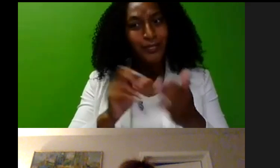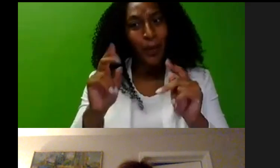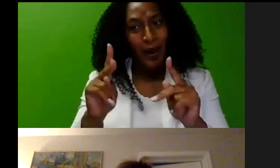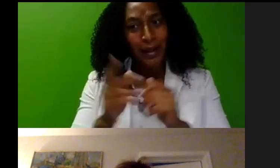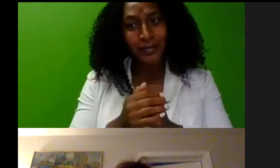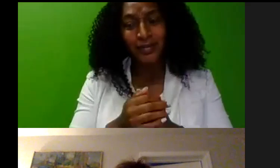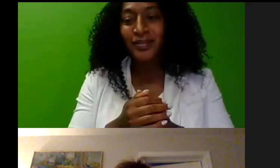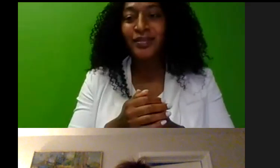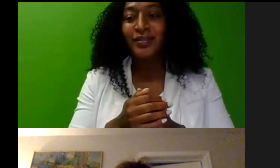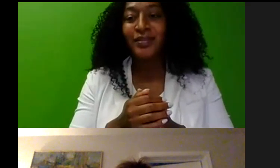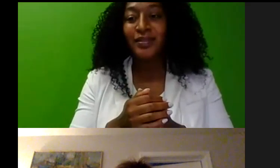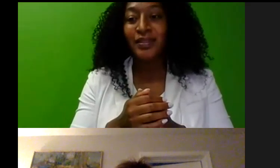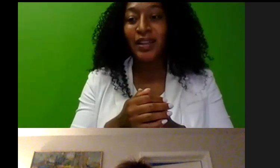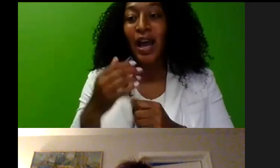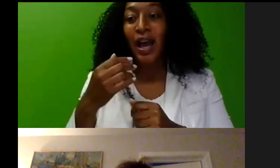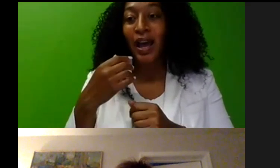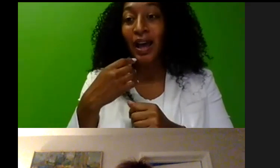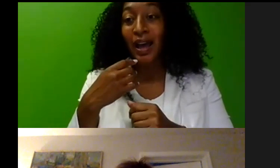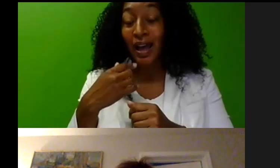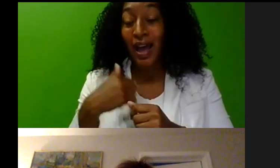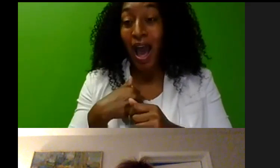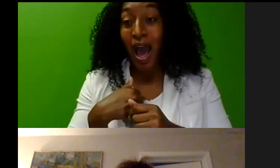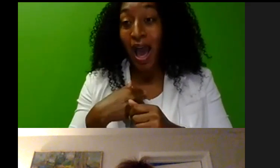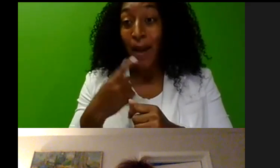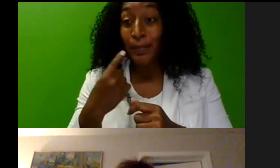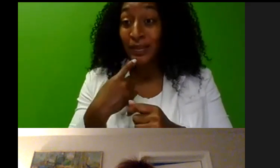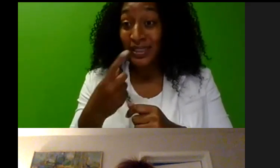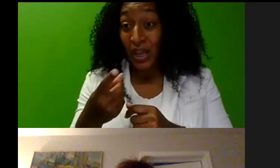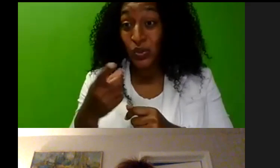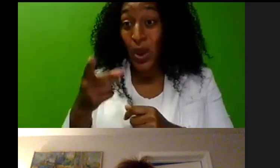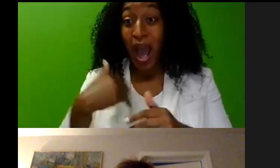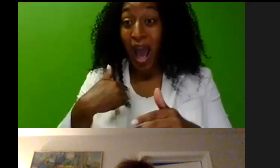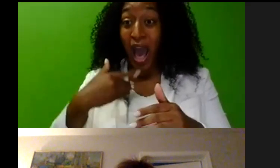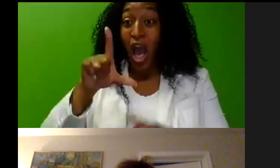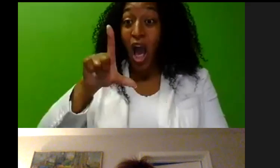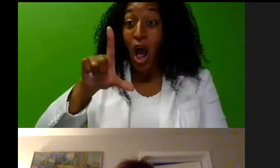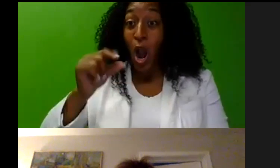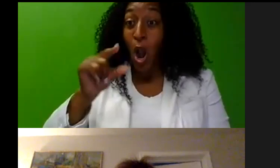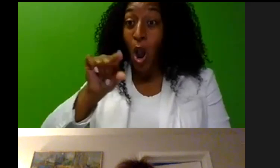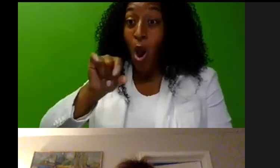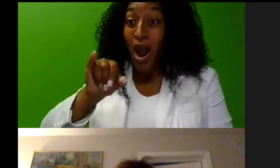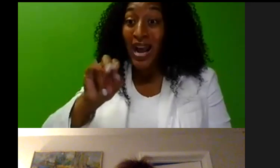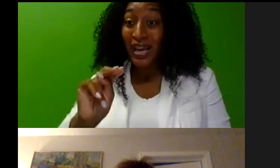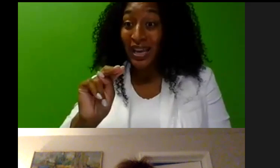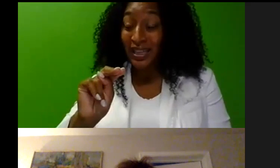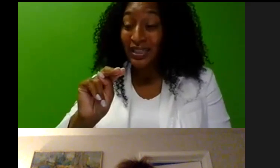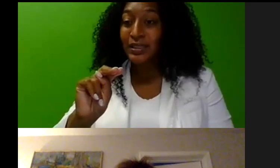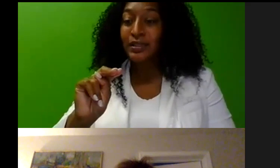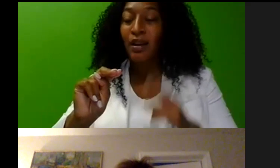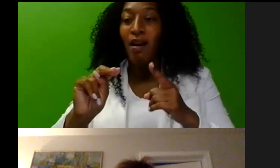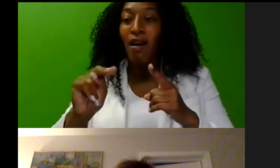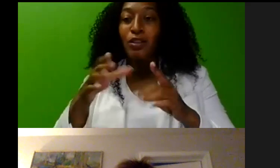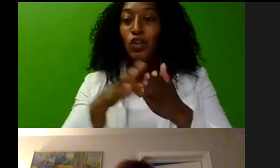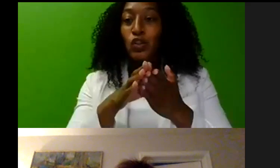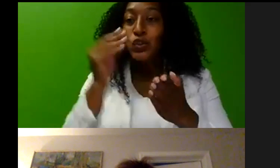but I get what I'll do is I log into the lab for the benefit of those students who might be in lab only, but that doesn't pertain to